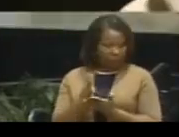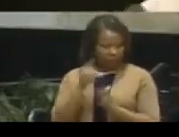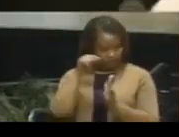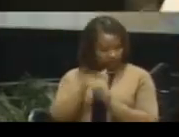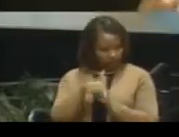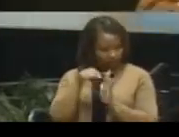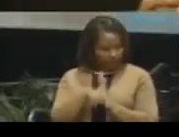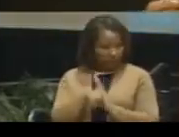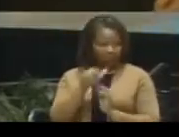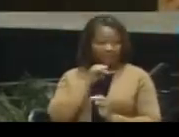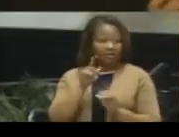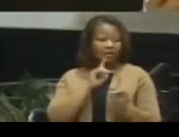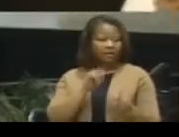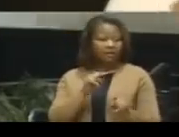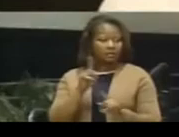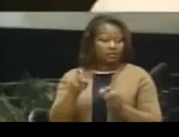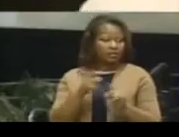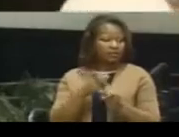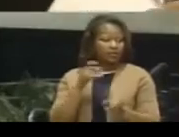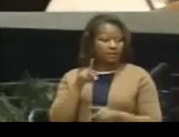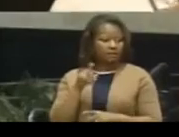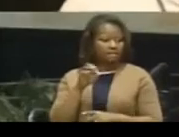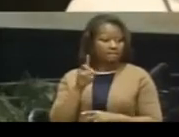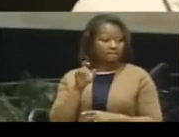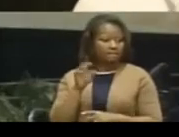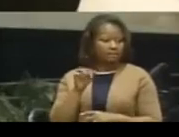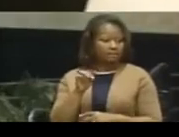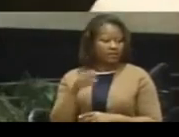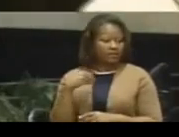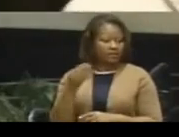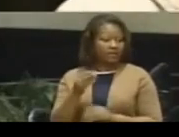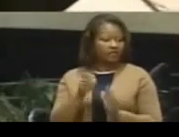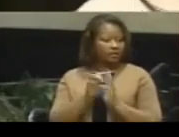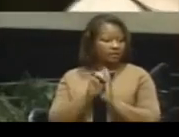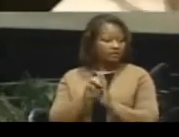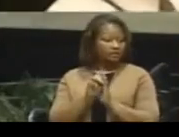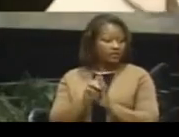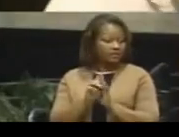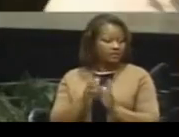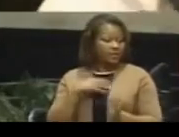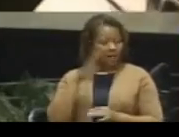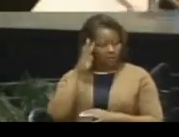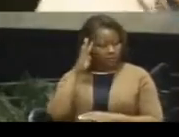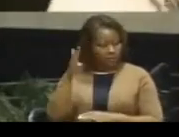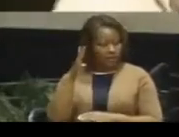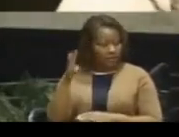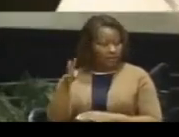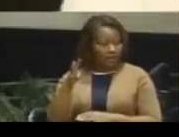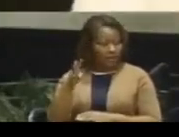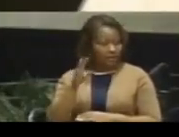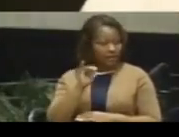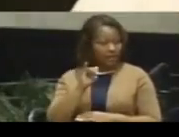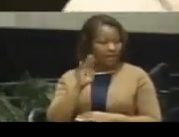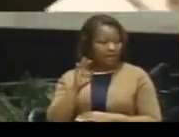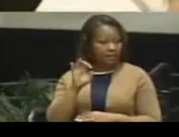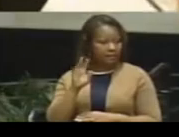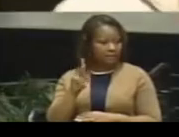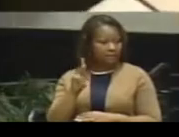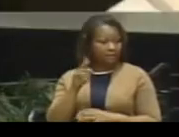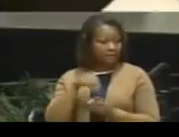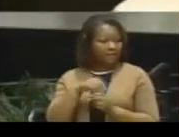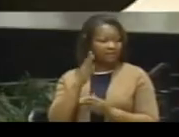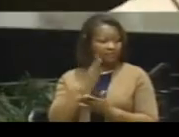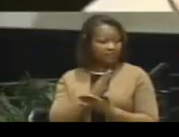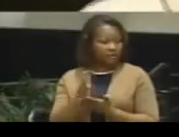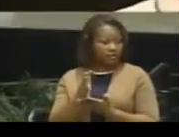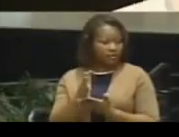instead of just answering his question from the podium, I'm going to give you an example. I created here a complete iBook in